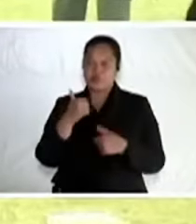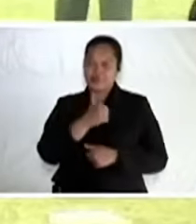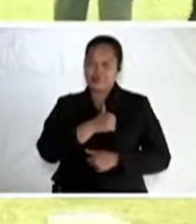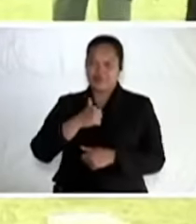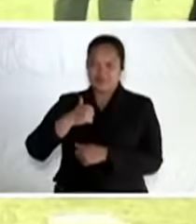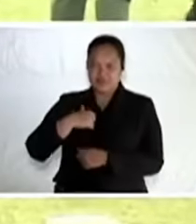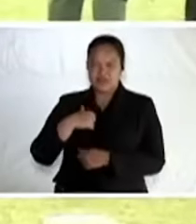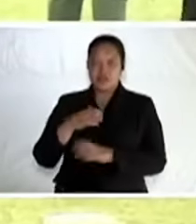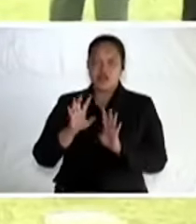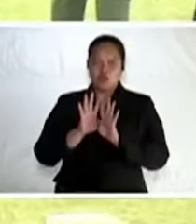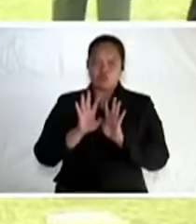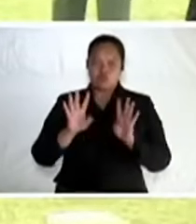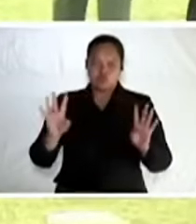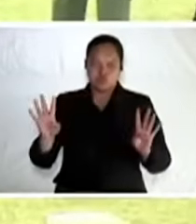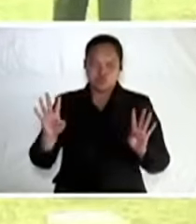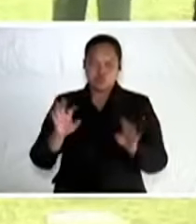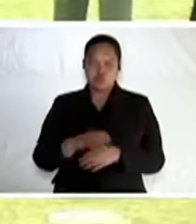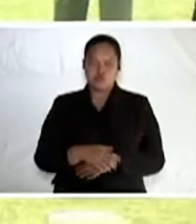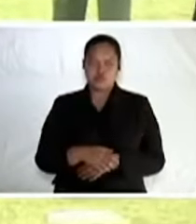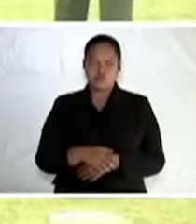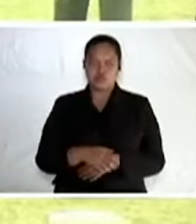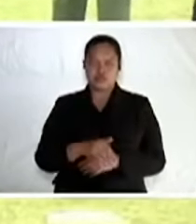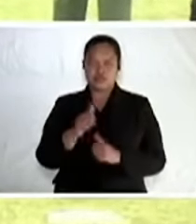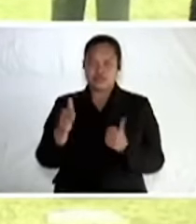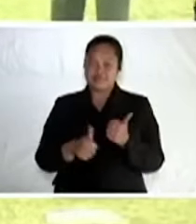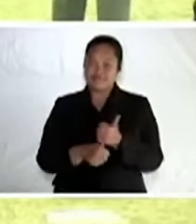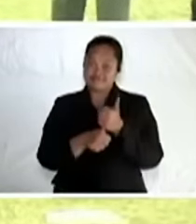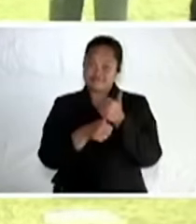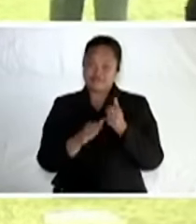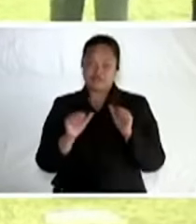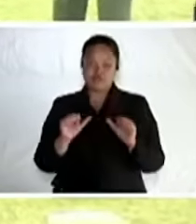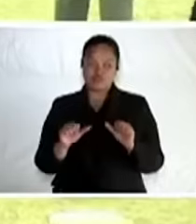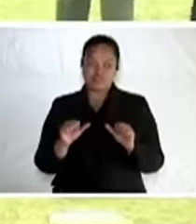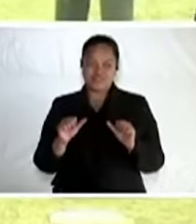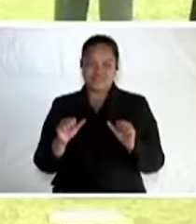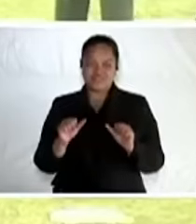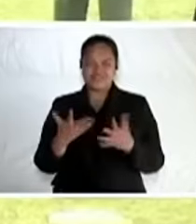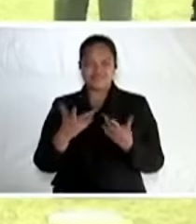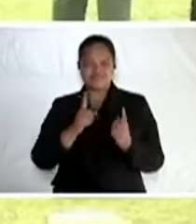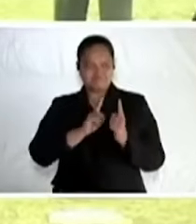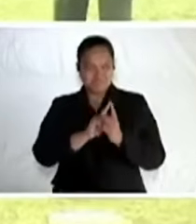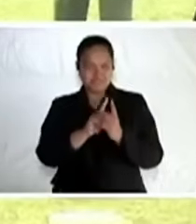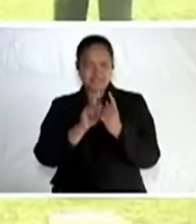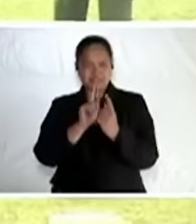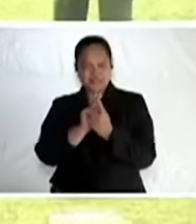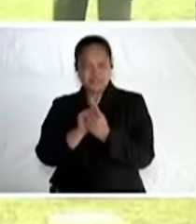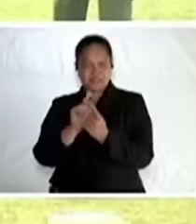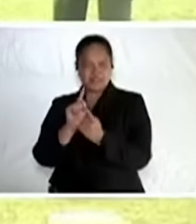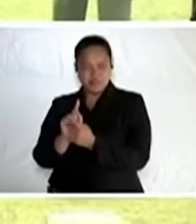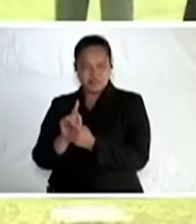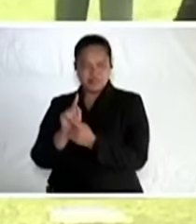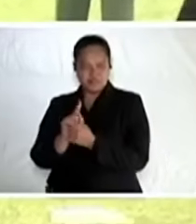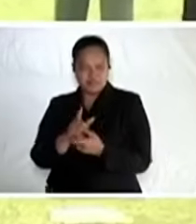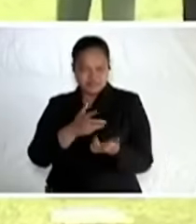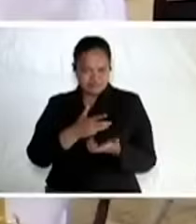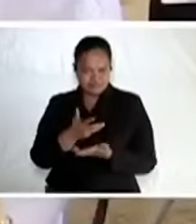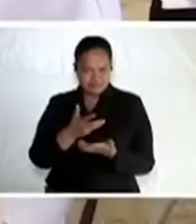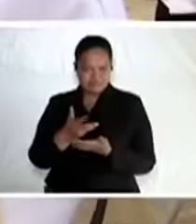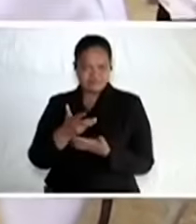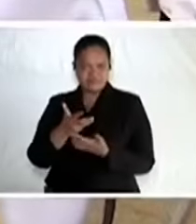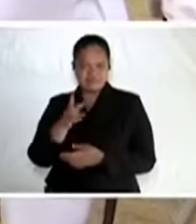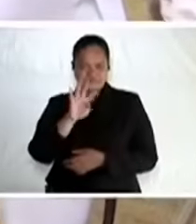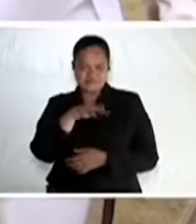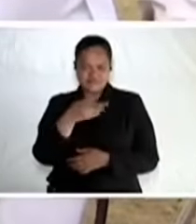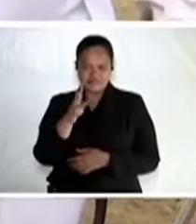matangani kua me bakani rango le tukai na turanga na bubu ni presidendi me la ke reidira rabe tala noa ia